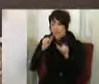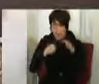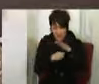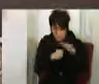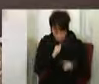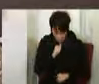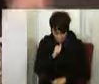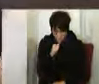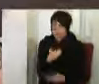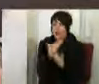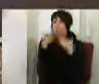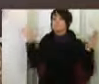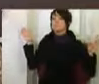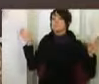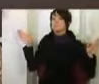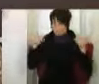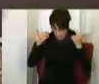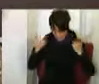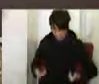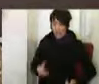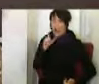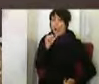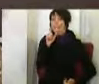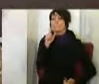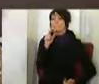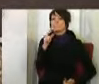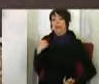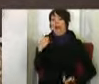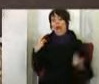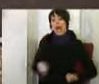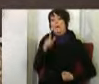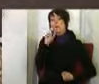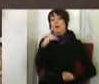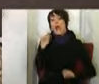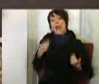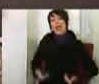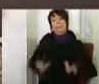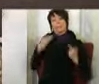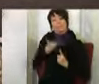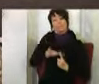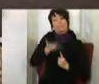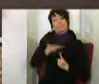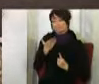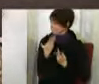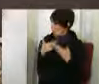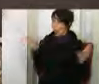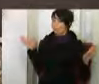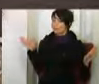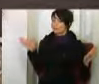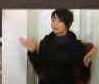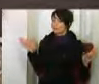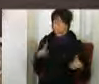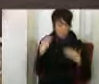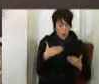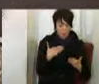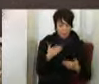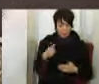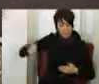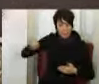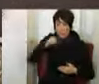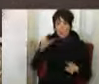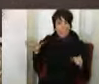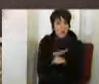stand there and to say, I am who I am, and to have that joy, even though they may not fully